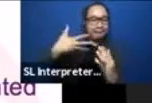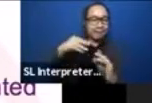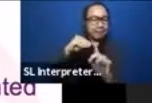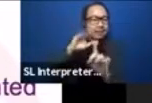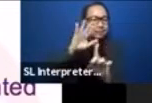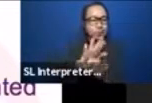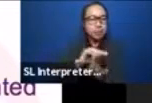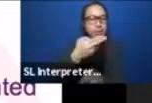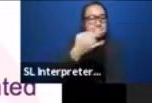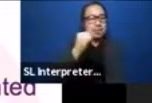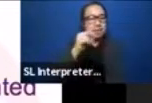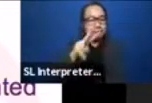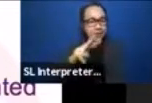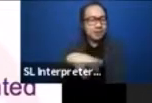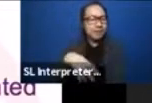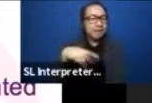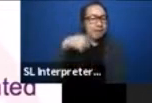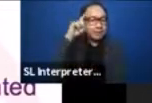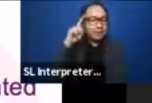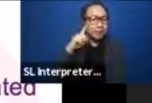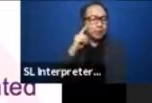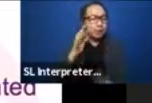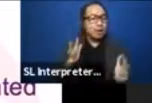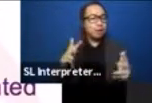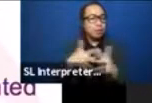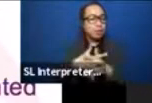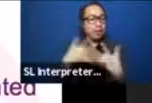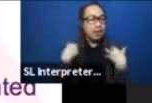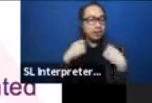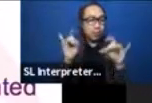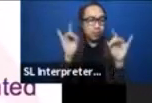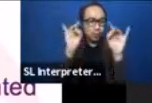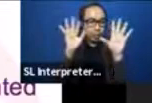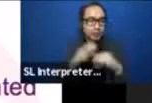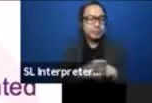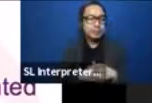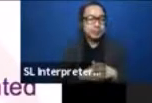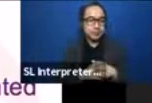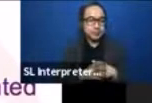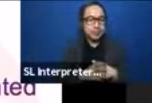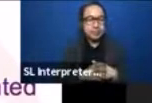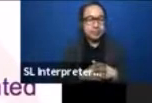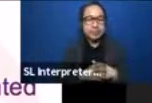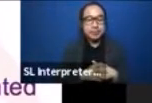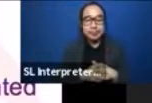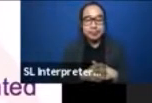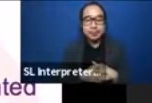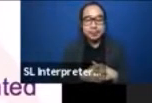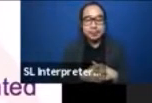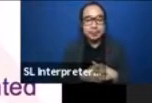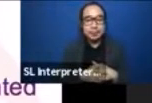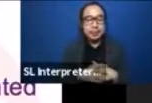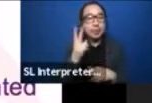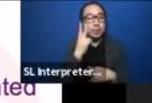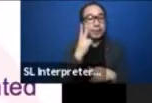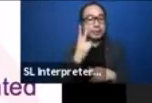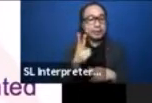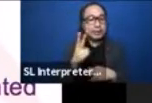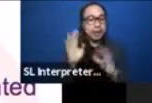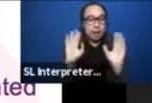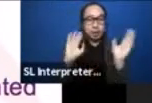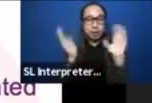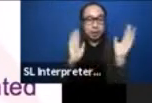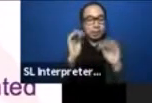The prevalence of HIV in the latest survey was 3.2%. Besides, female entertainment